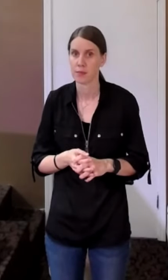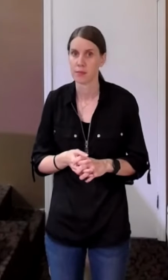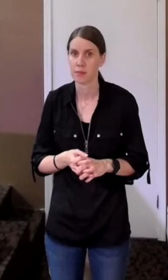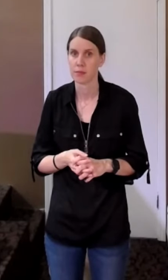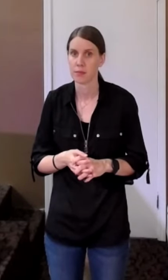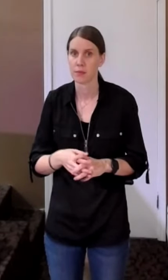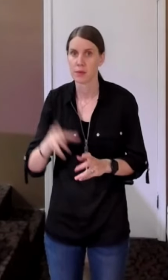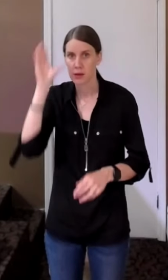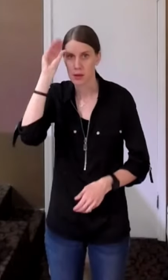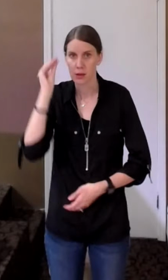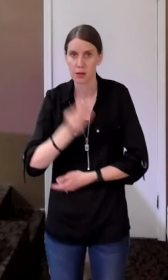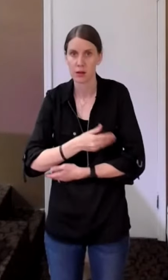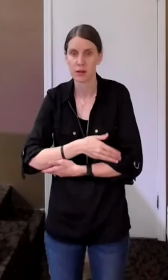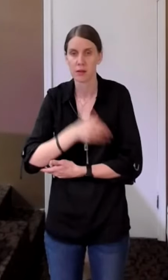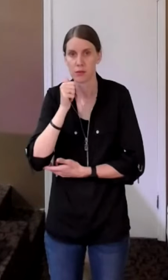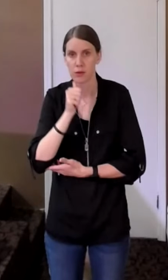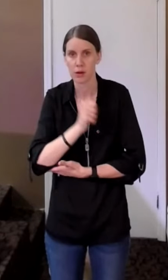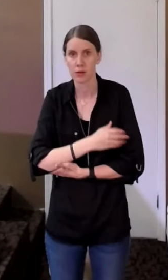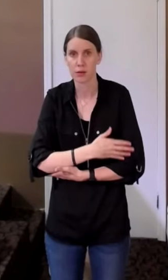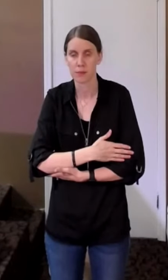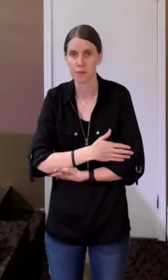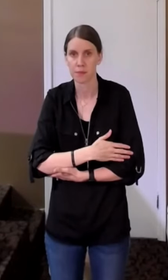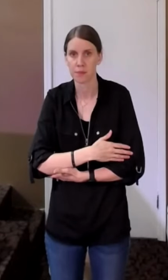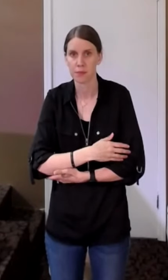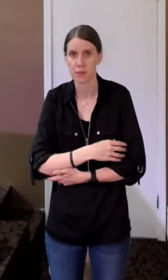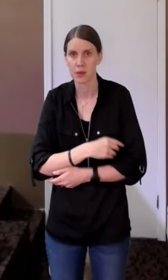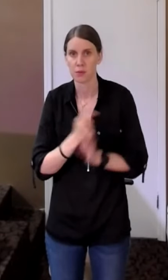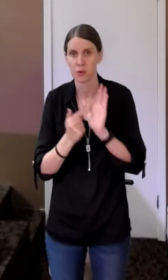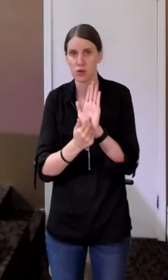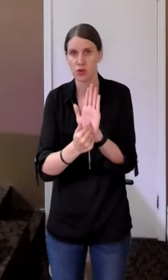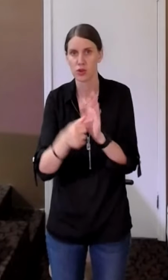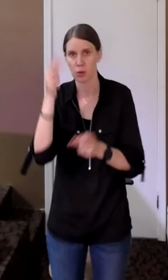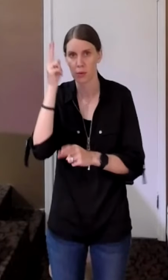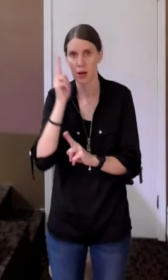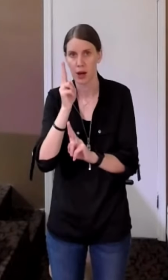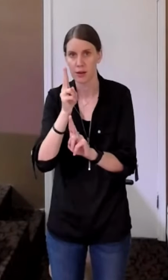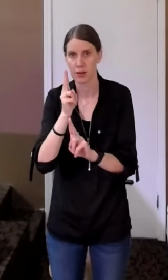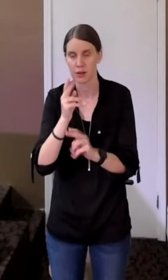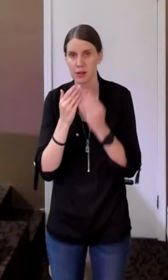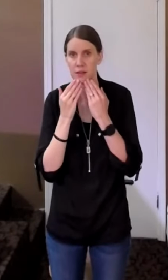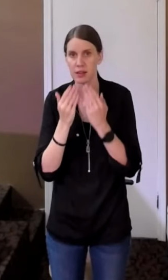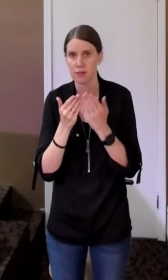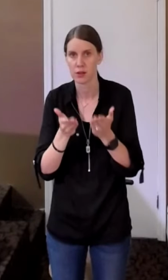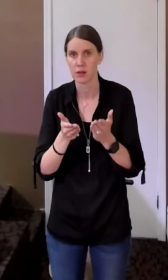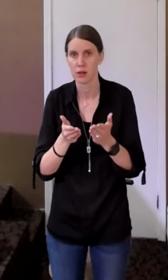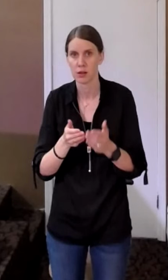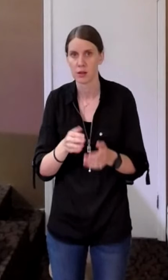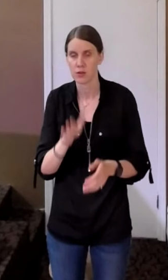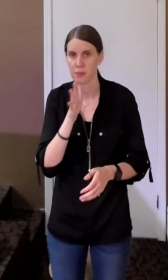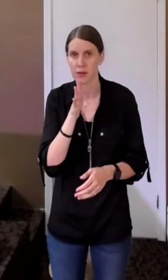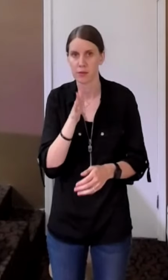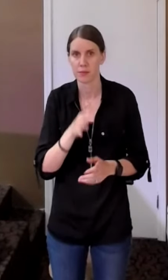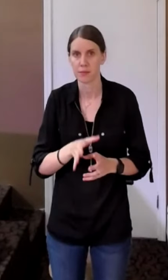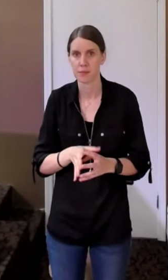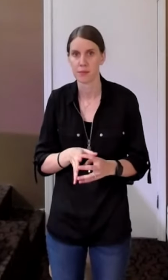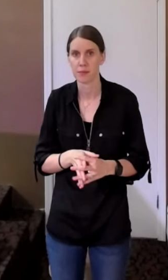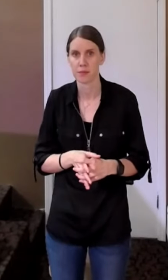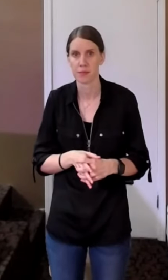Finally, sons and daughters, we are to show honor and gratitude to our mothers.